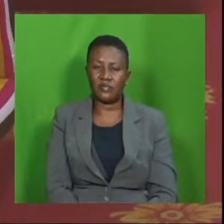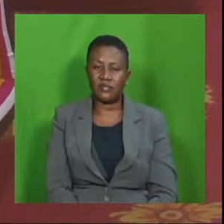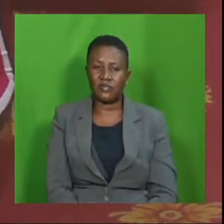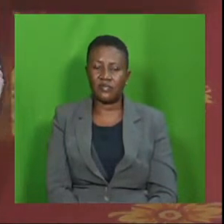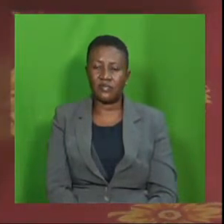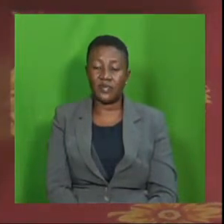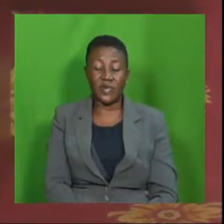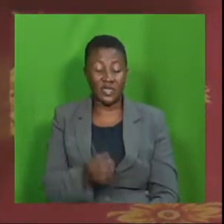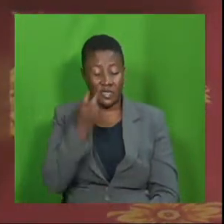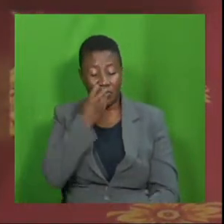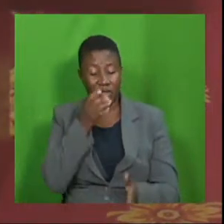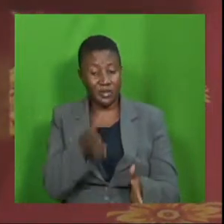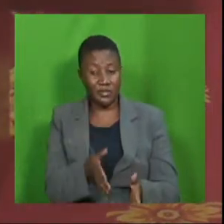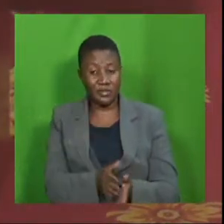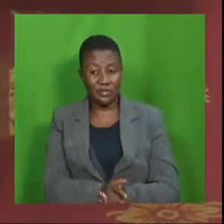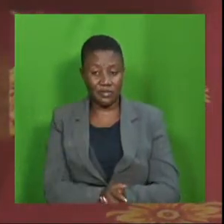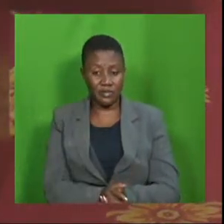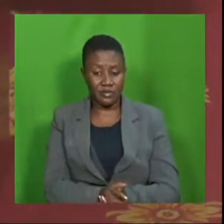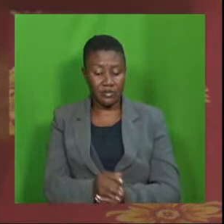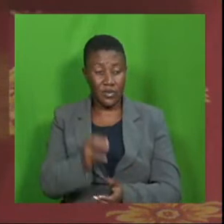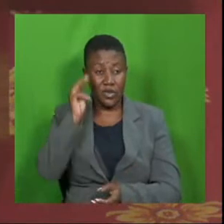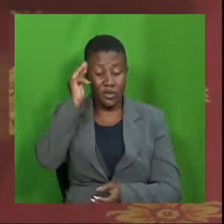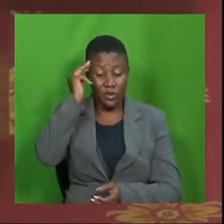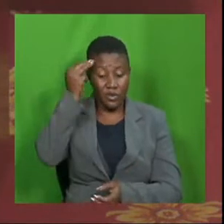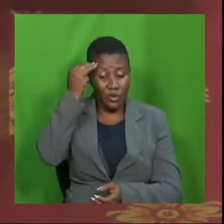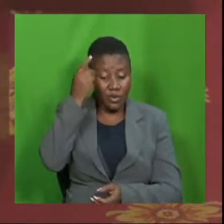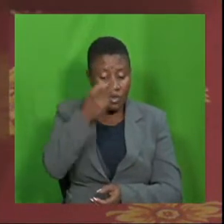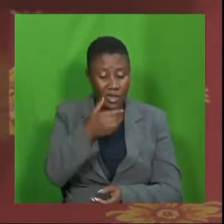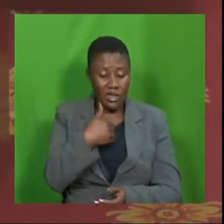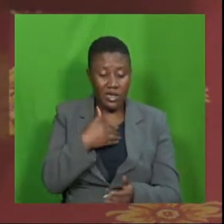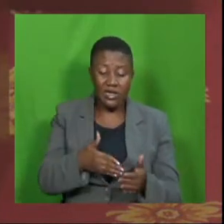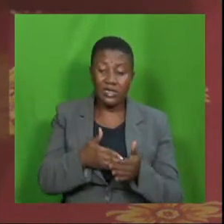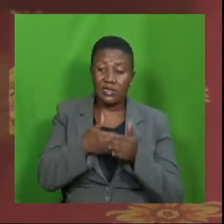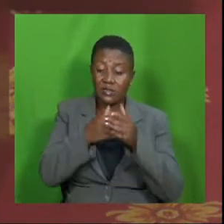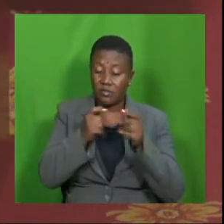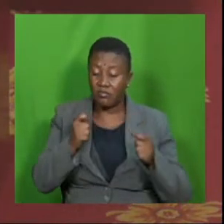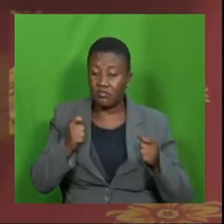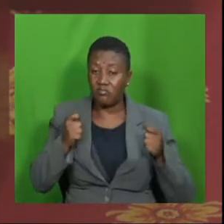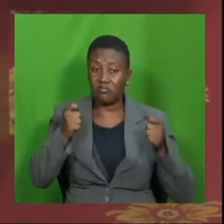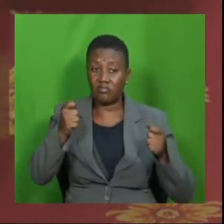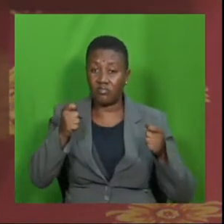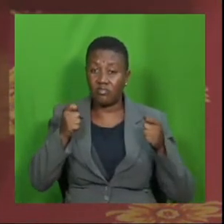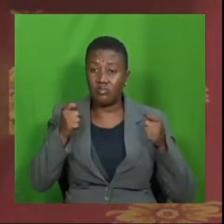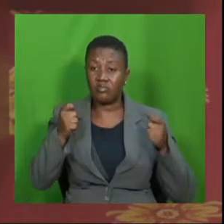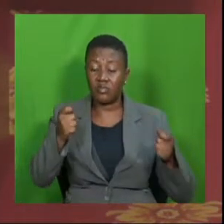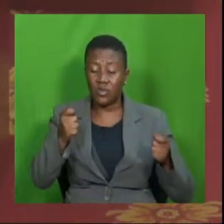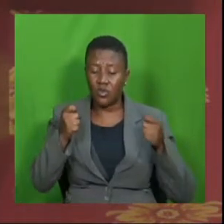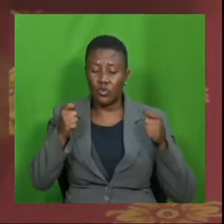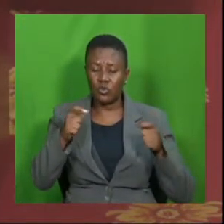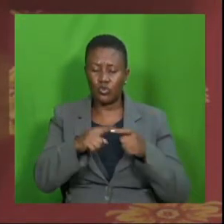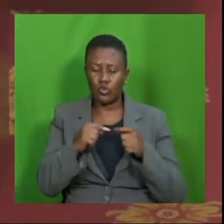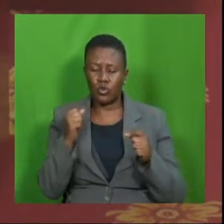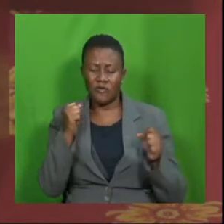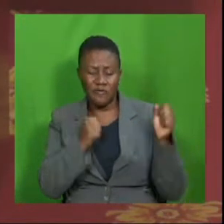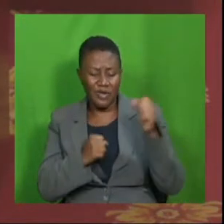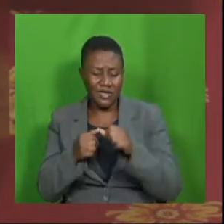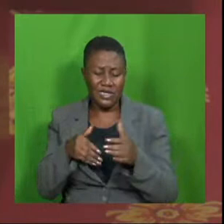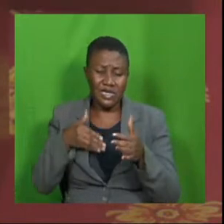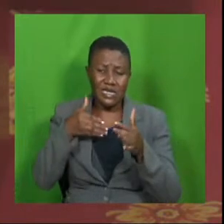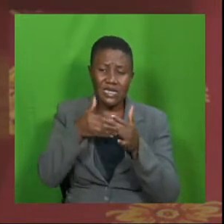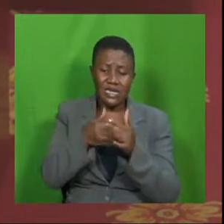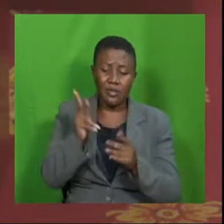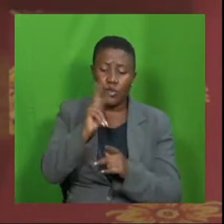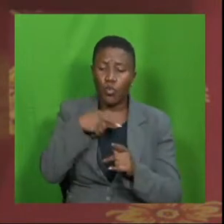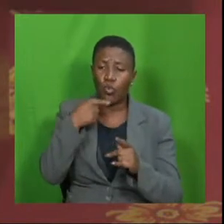Mr. Speaker, the ministry has been leading the campaign to wage war against operators